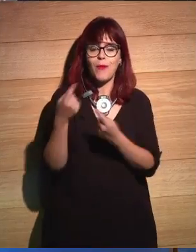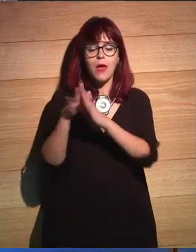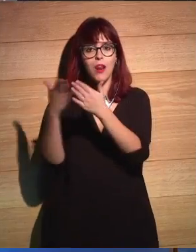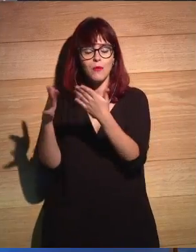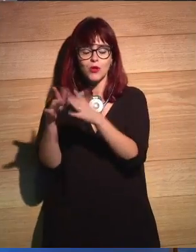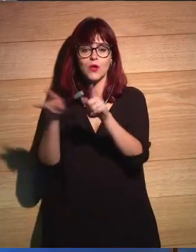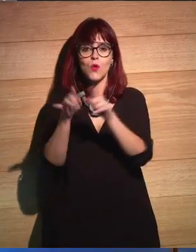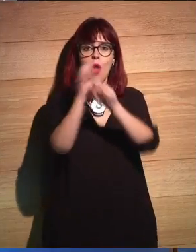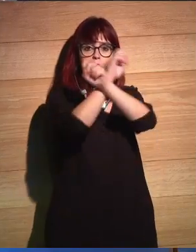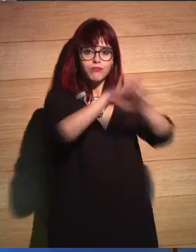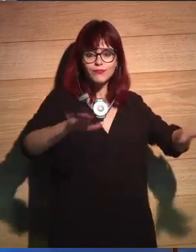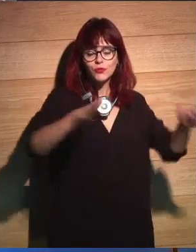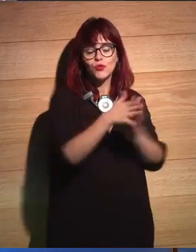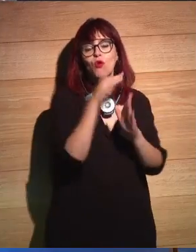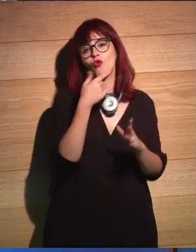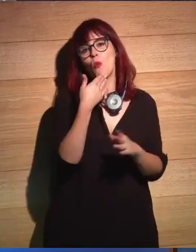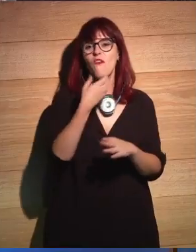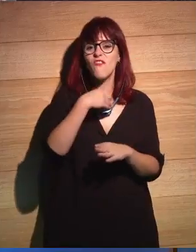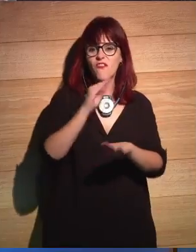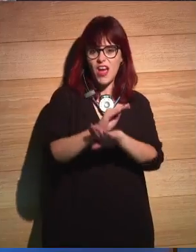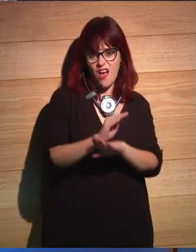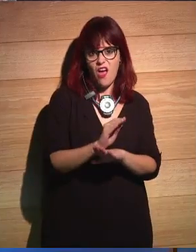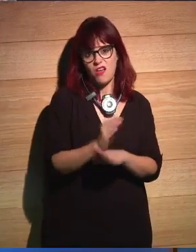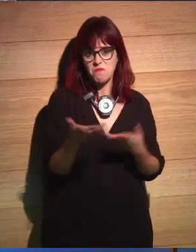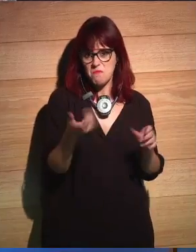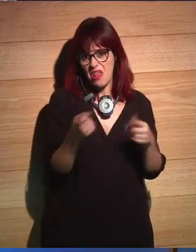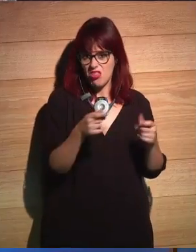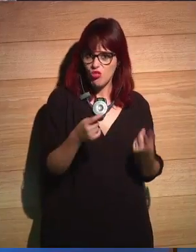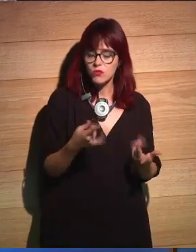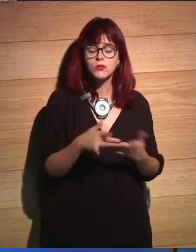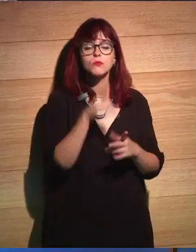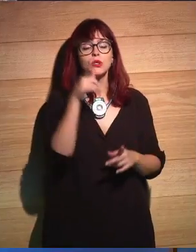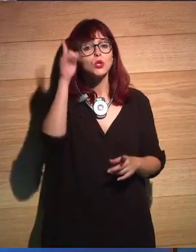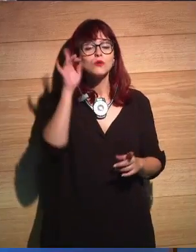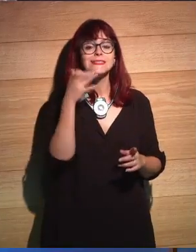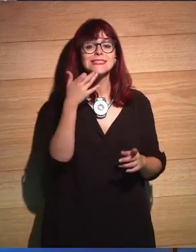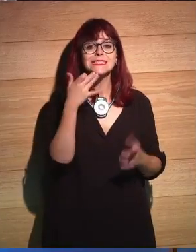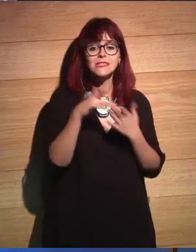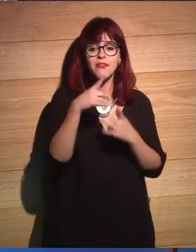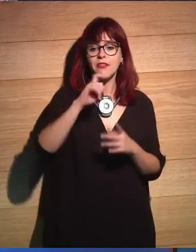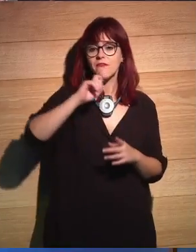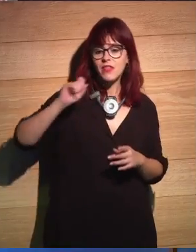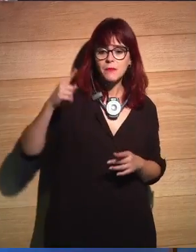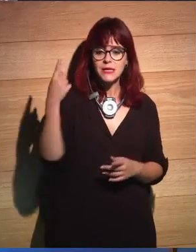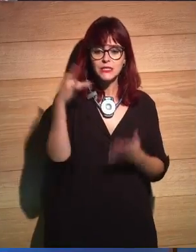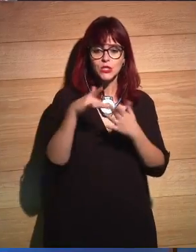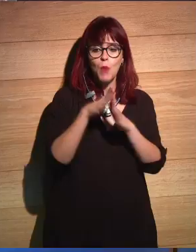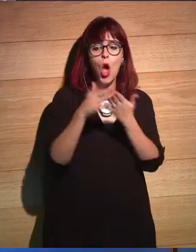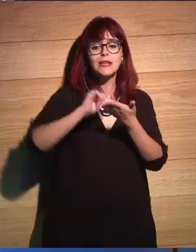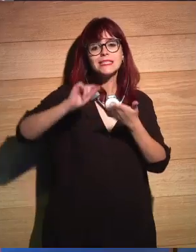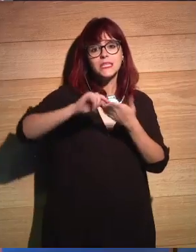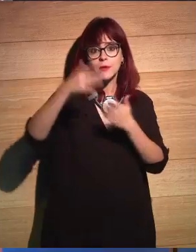But first, I don't know if it's, well, the hard part is writing a good novel, I guess. And